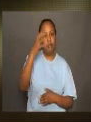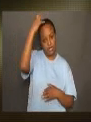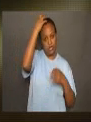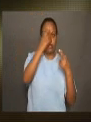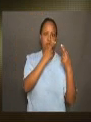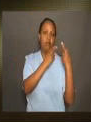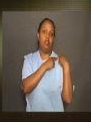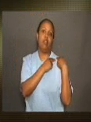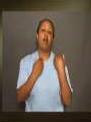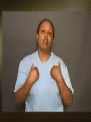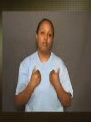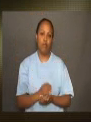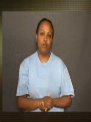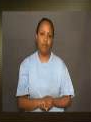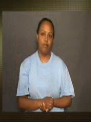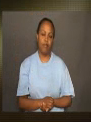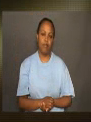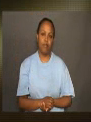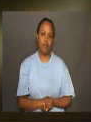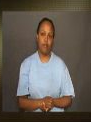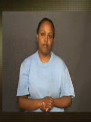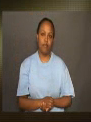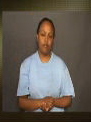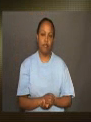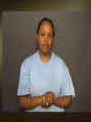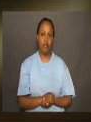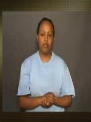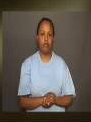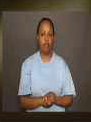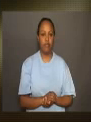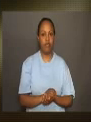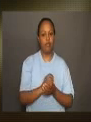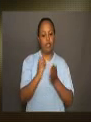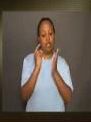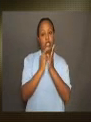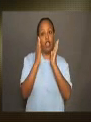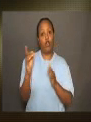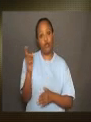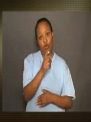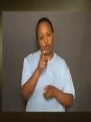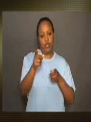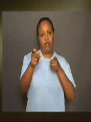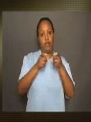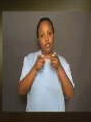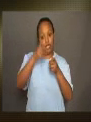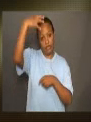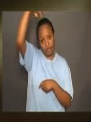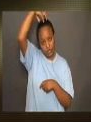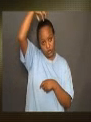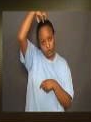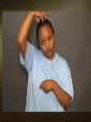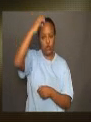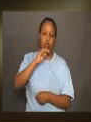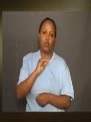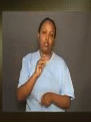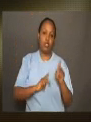to act. In a case of legitimate governance, the government has